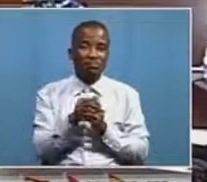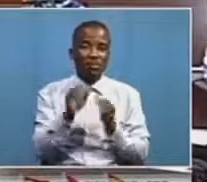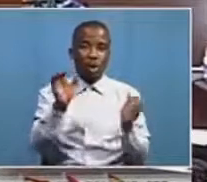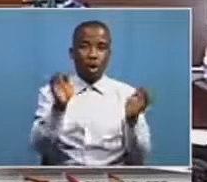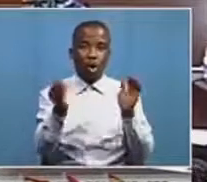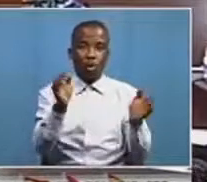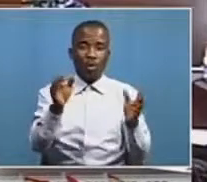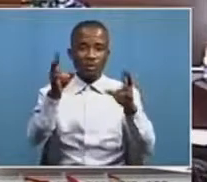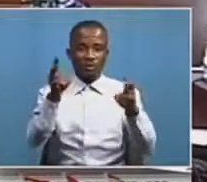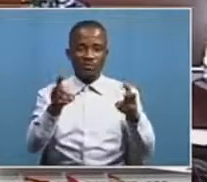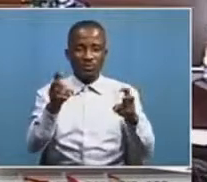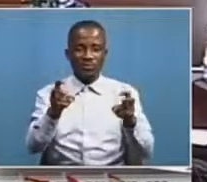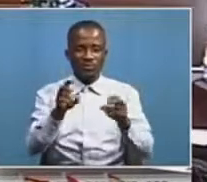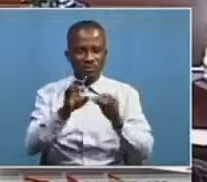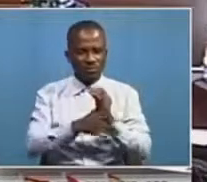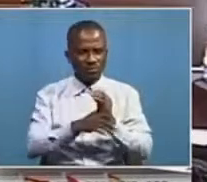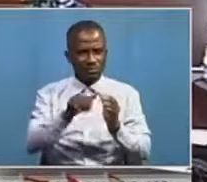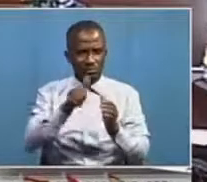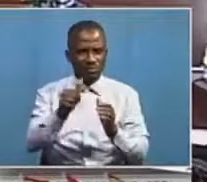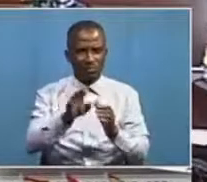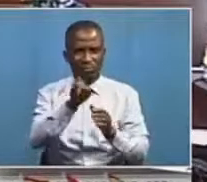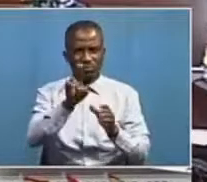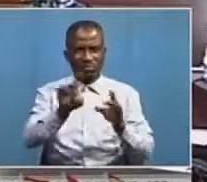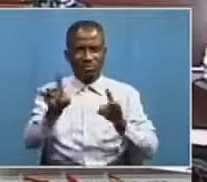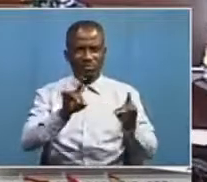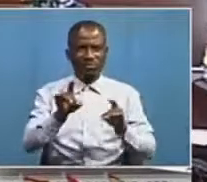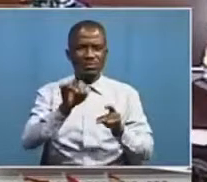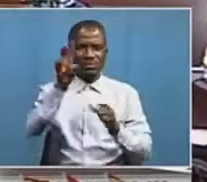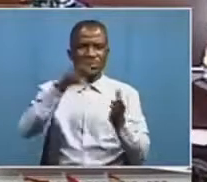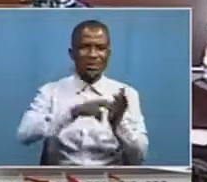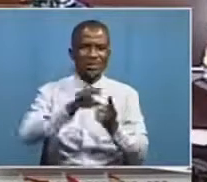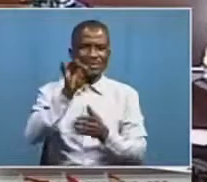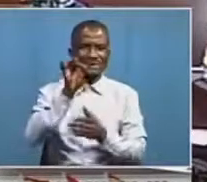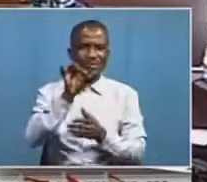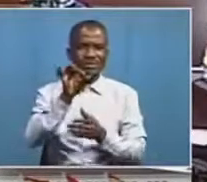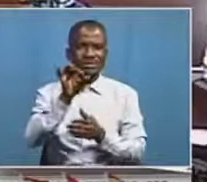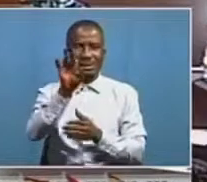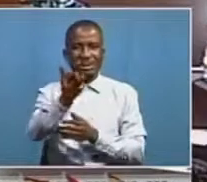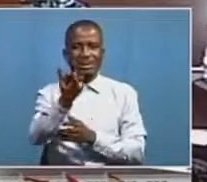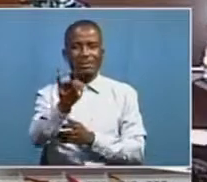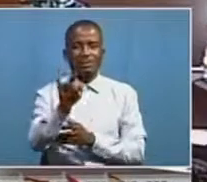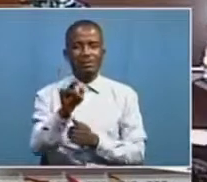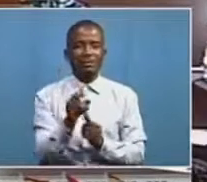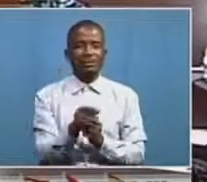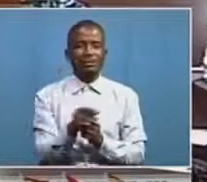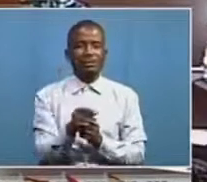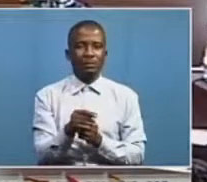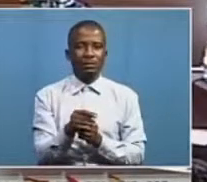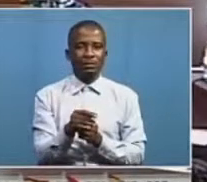Inyanu, Andrew, and another, INEC 2018 9 NWR Part